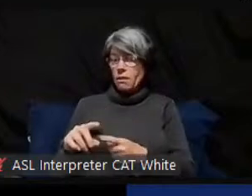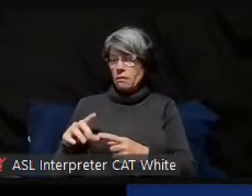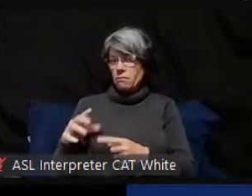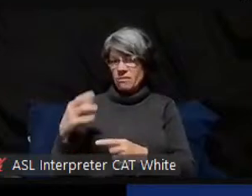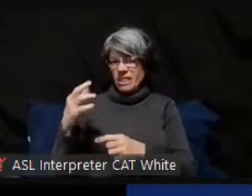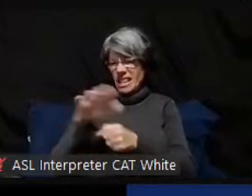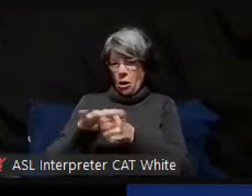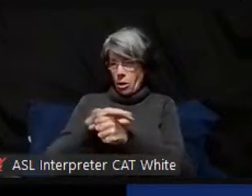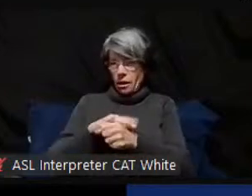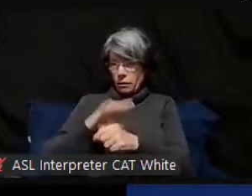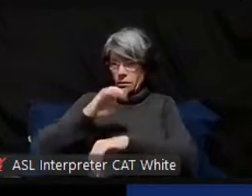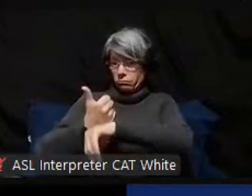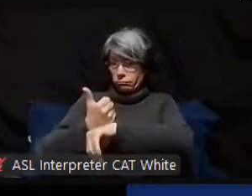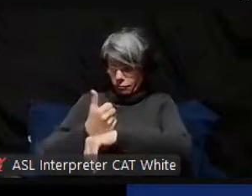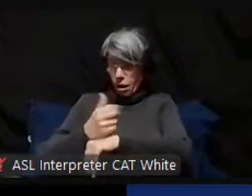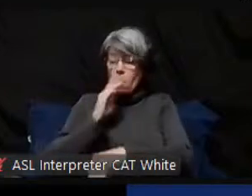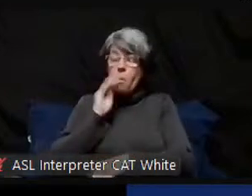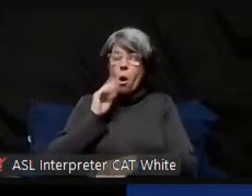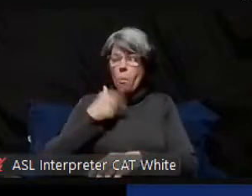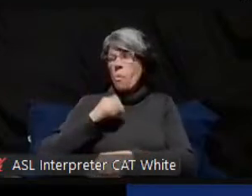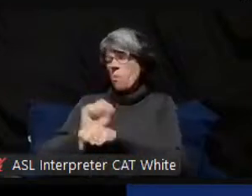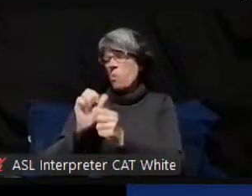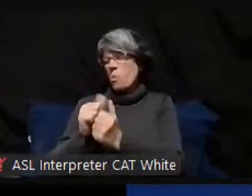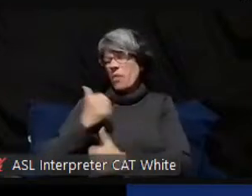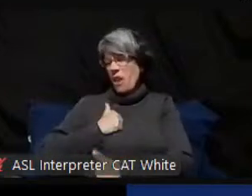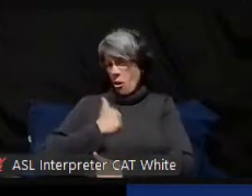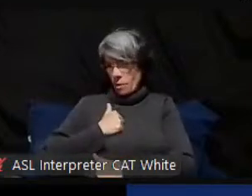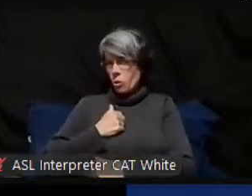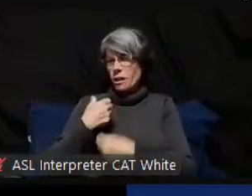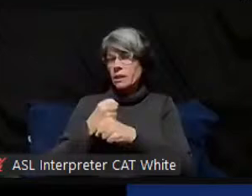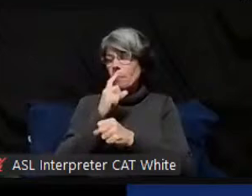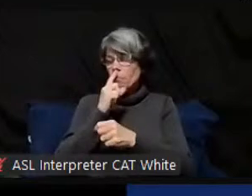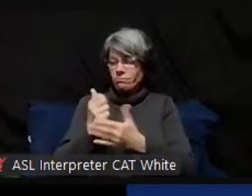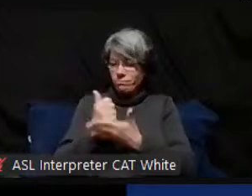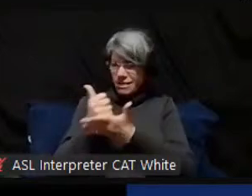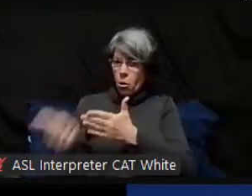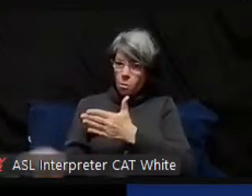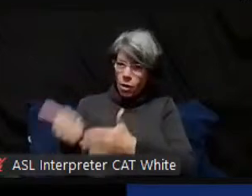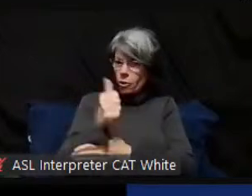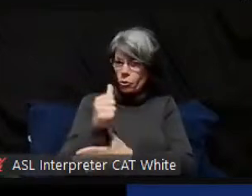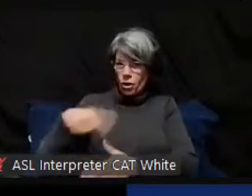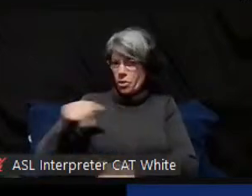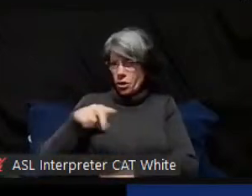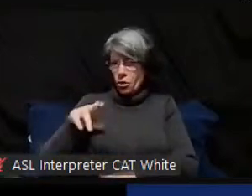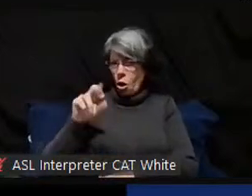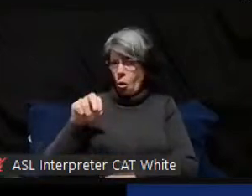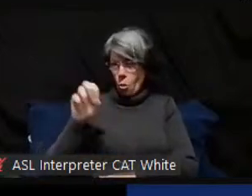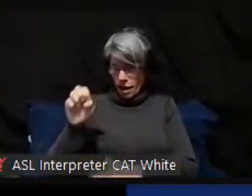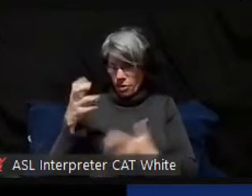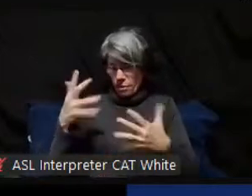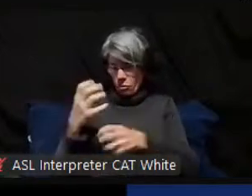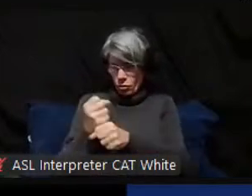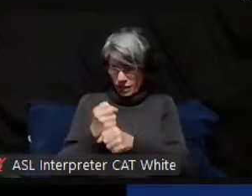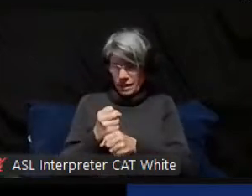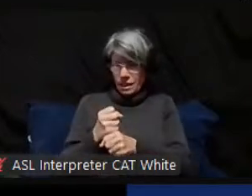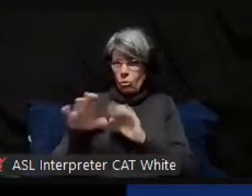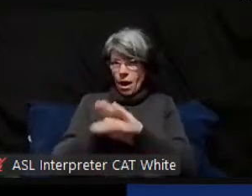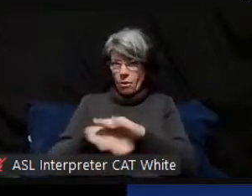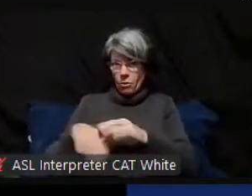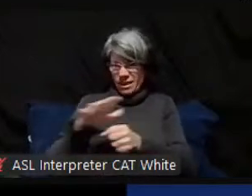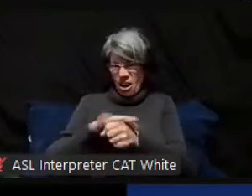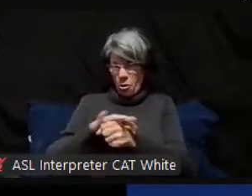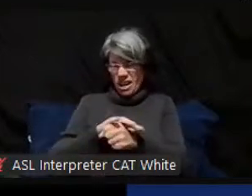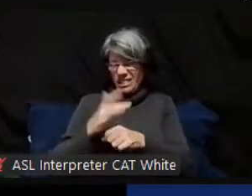around existing homes, we can work with the Army Corps to help prioritize those ROEs that have been received around areas of